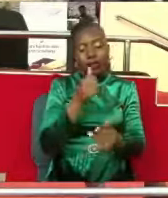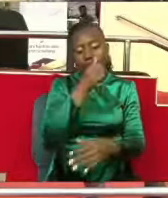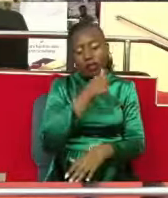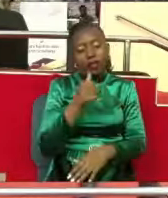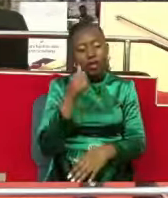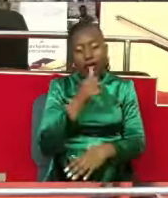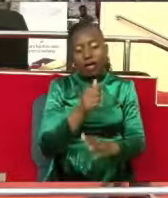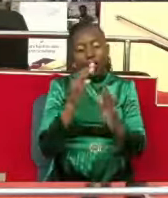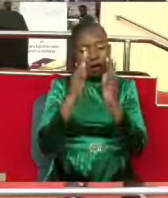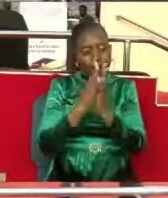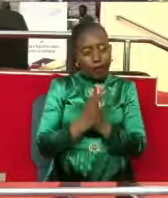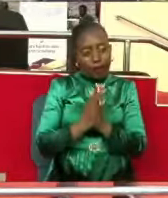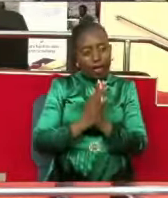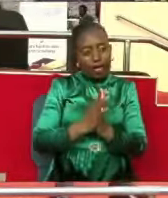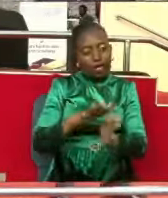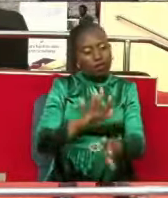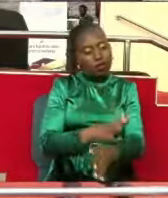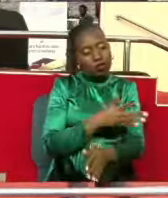praise.